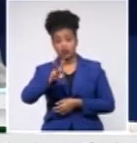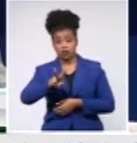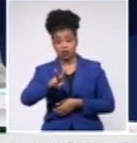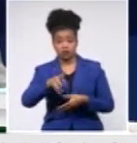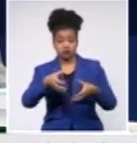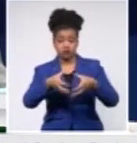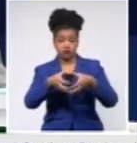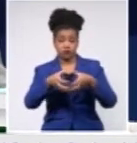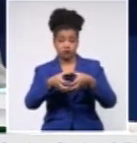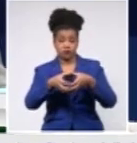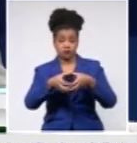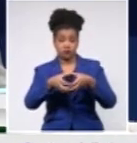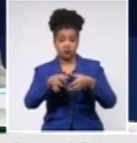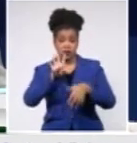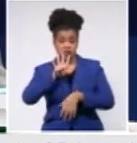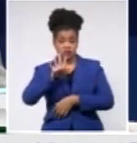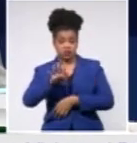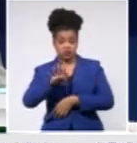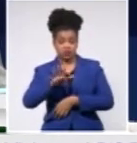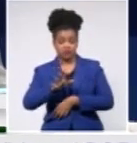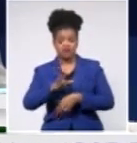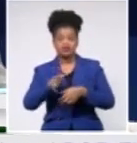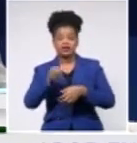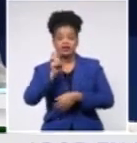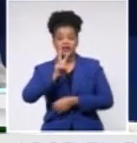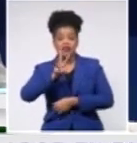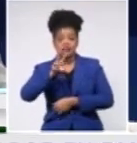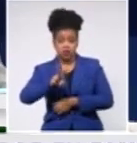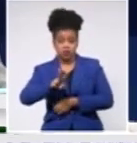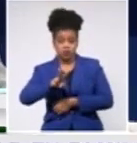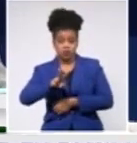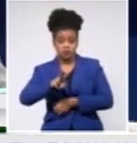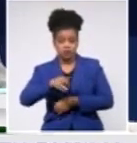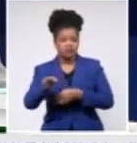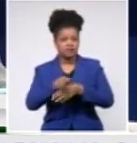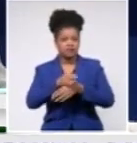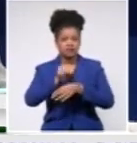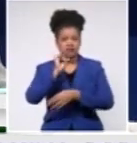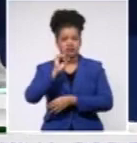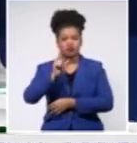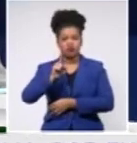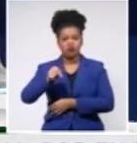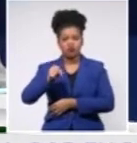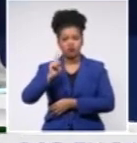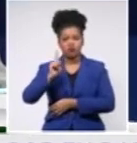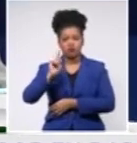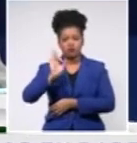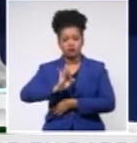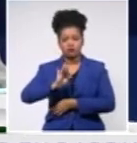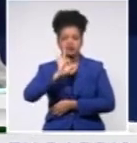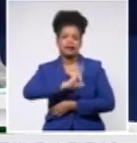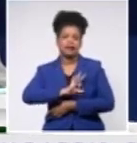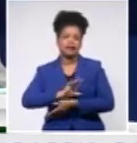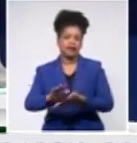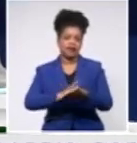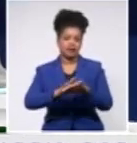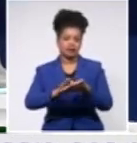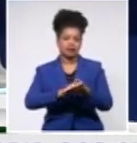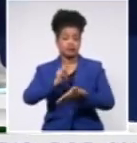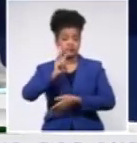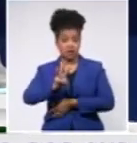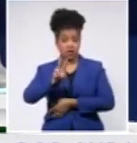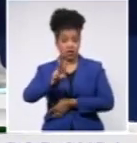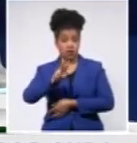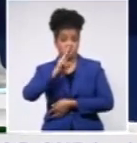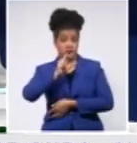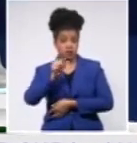60.4% of all positive cases on the island since the pandemic began have shown no symptoms at the time of